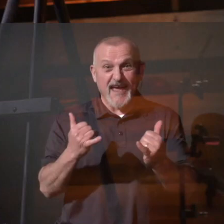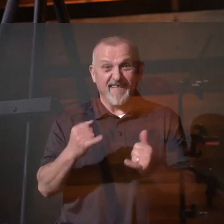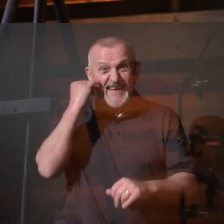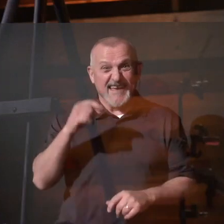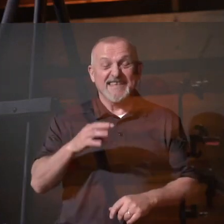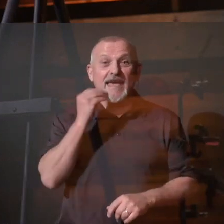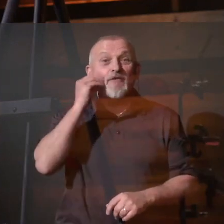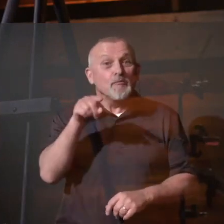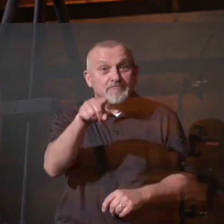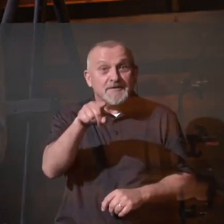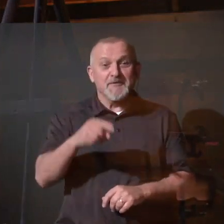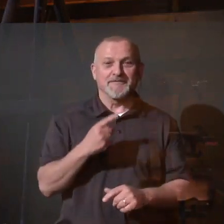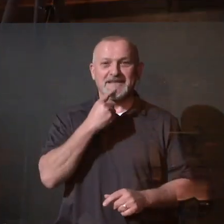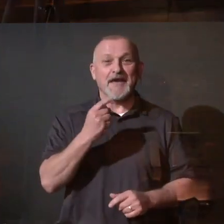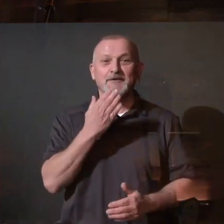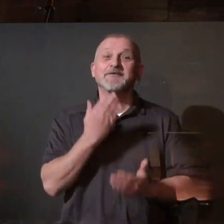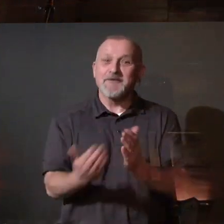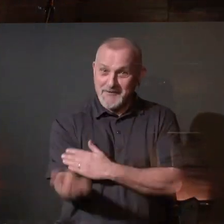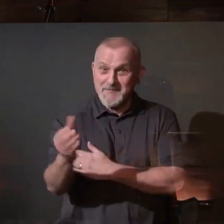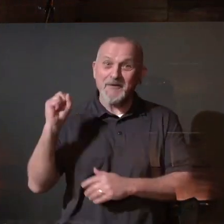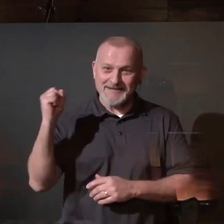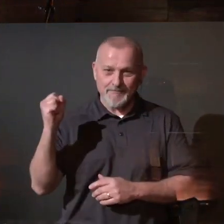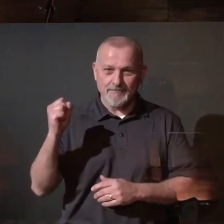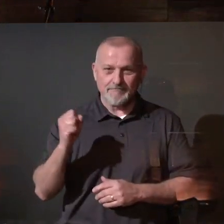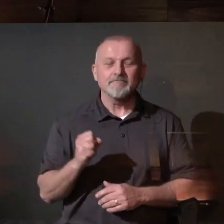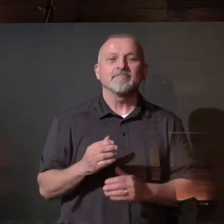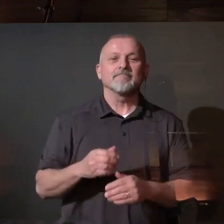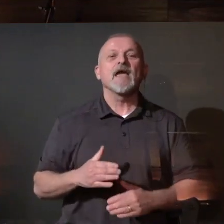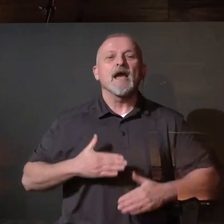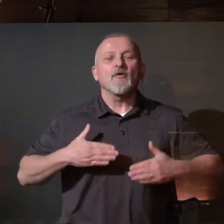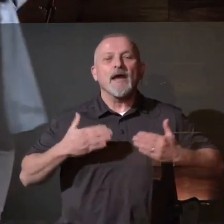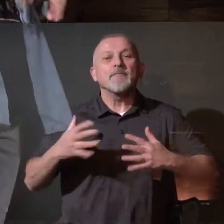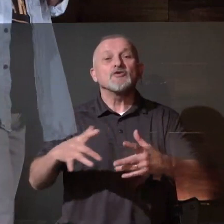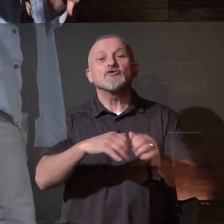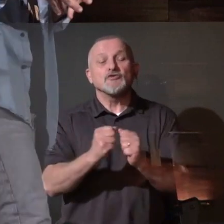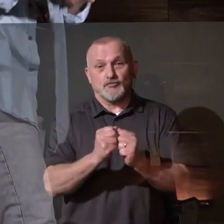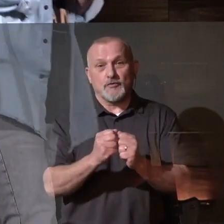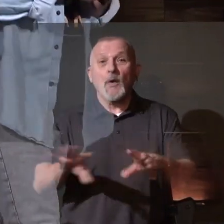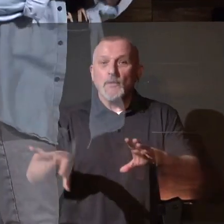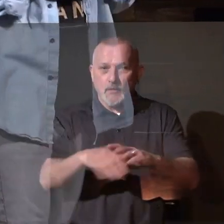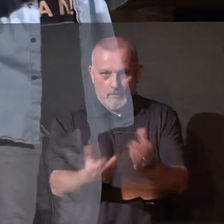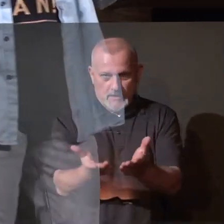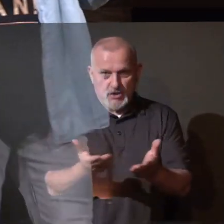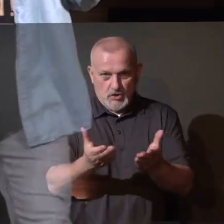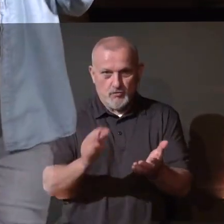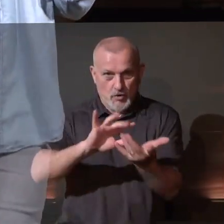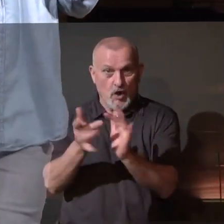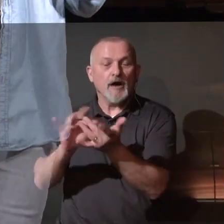right? You're looking good today. So we're glad that you join us. Thanks for welcoming us into your home, and thanks